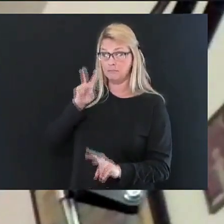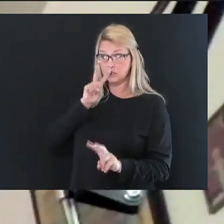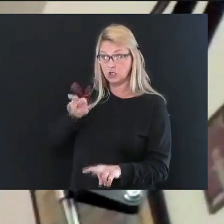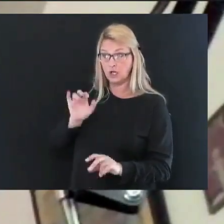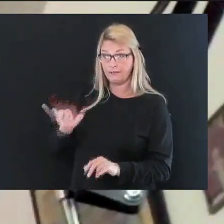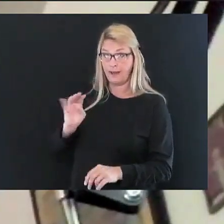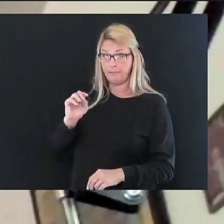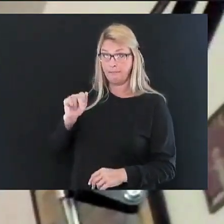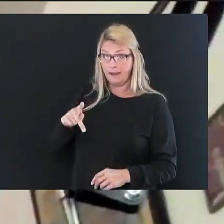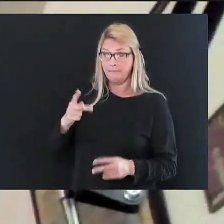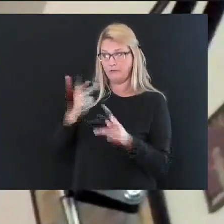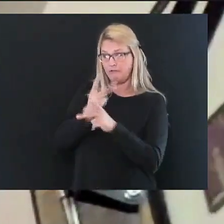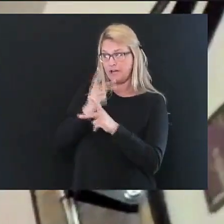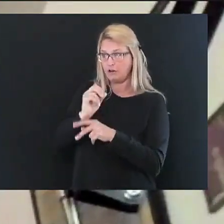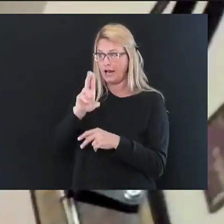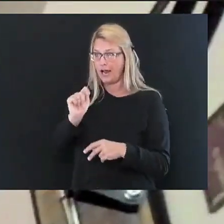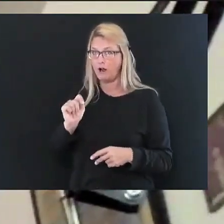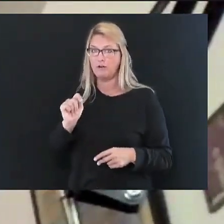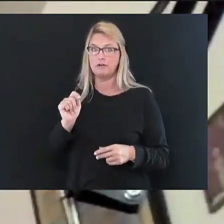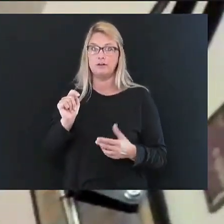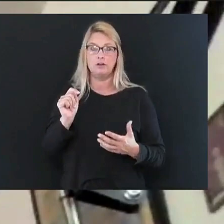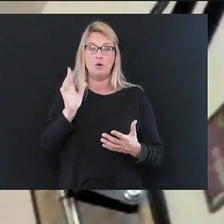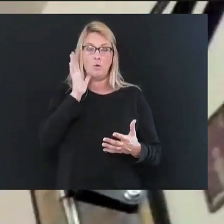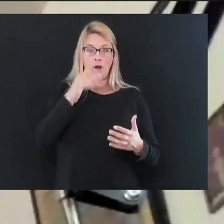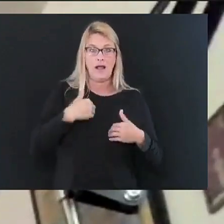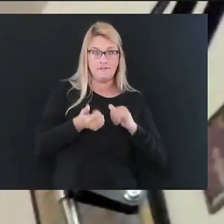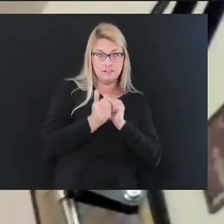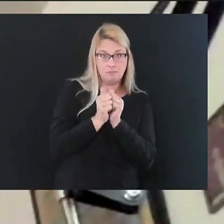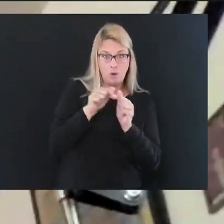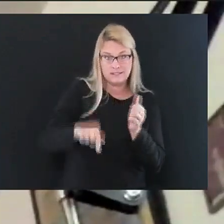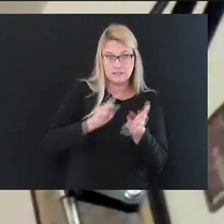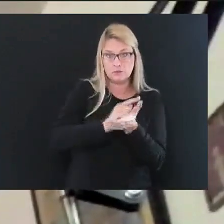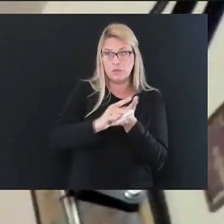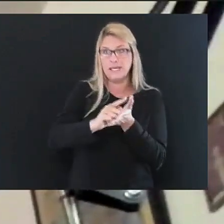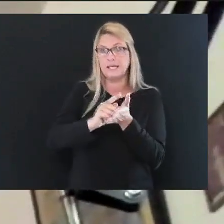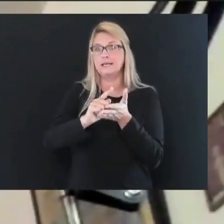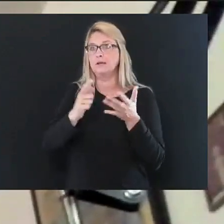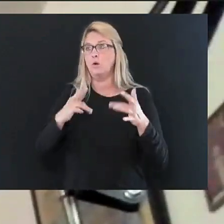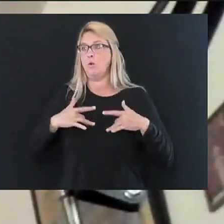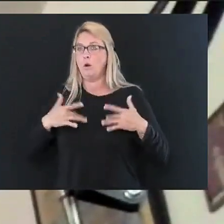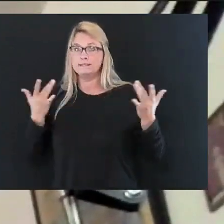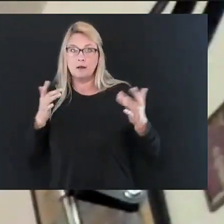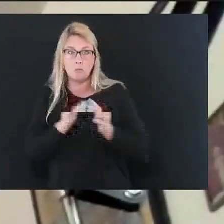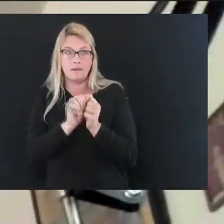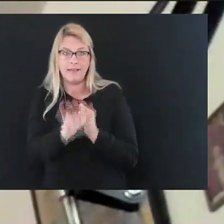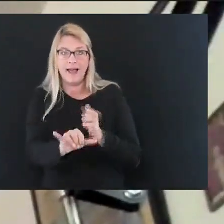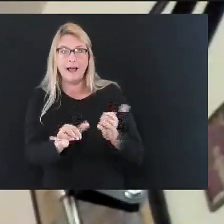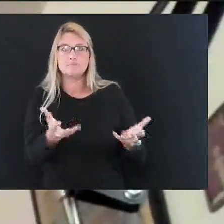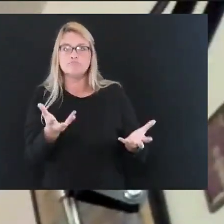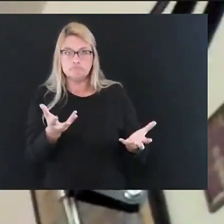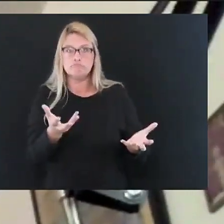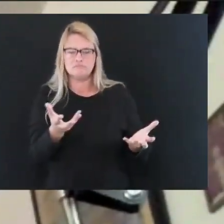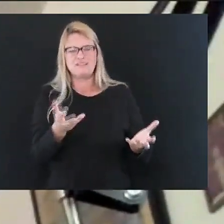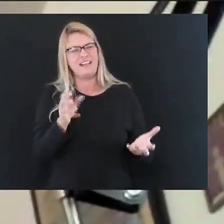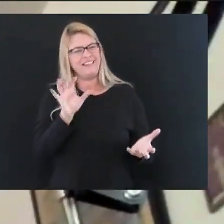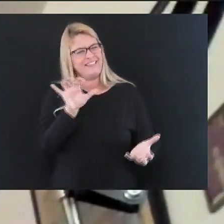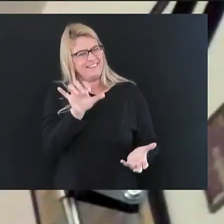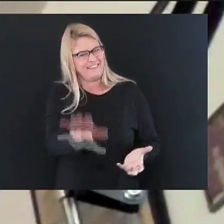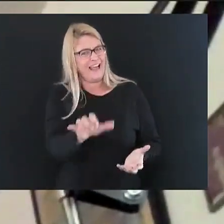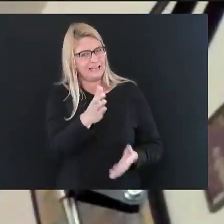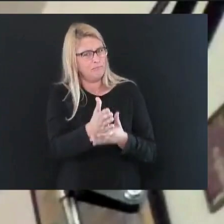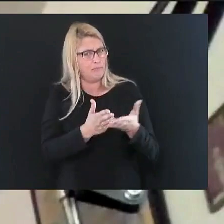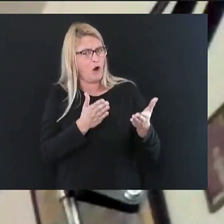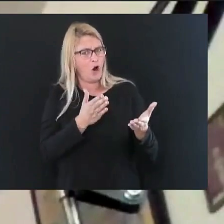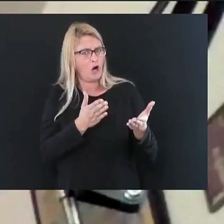use this to figure out, are we going to have sports this coming week? What's going on with that? So isn't that part